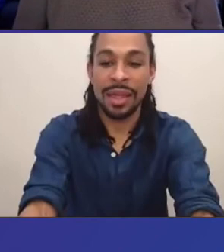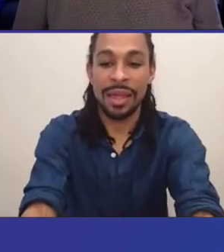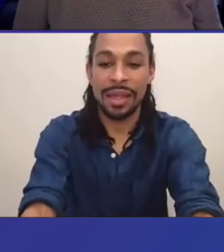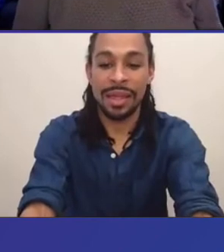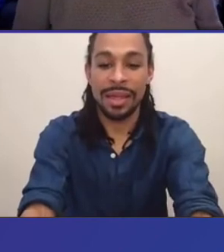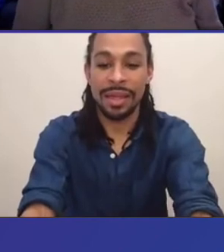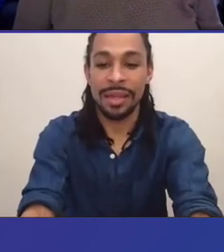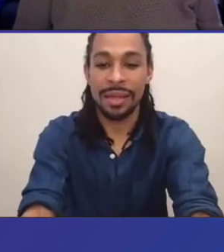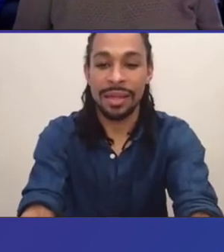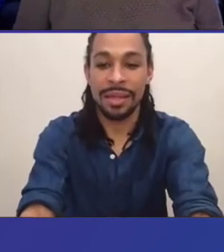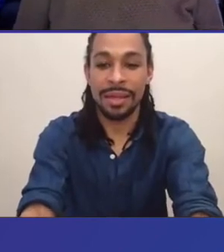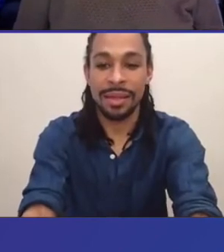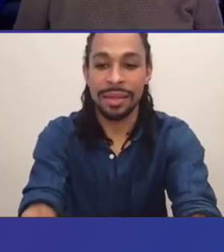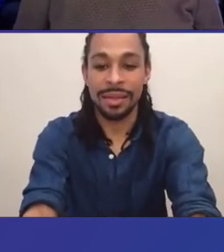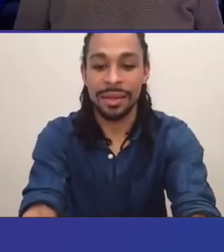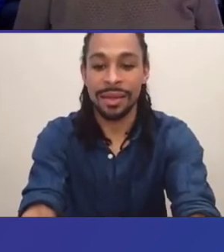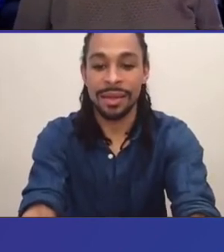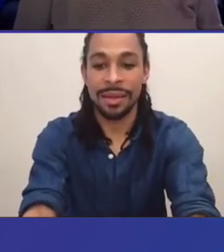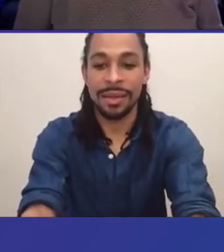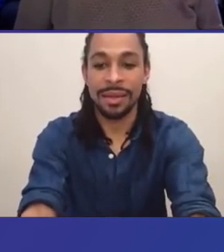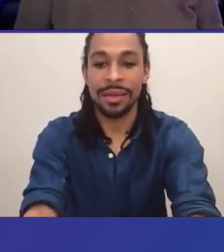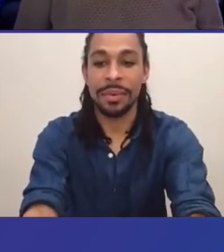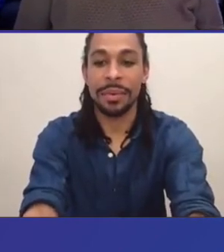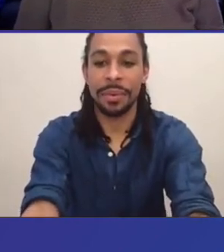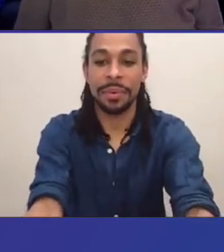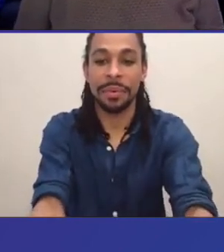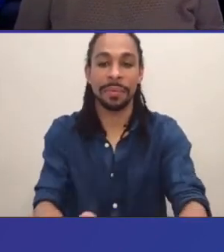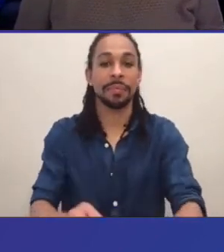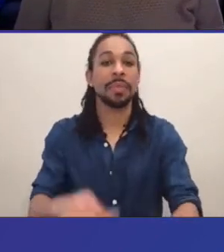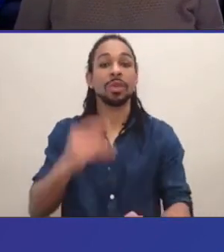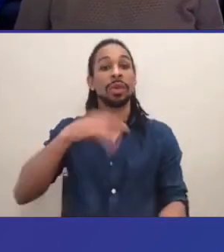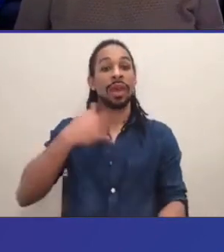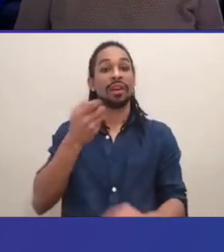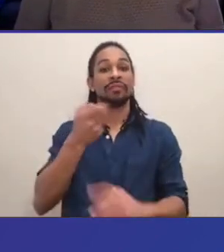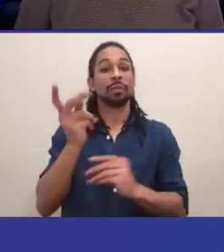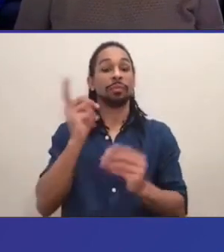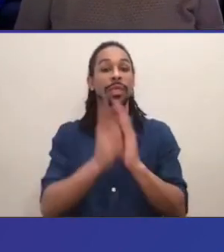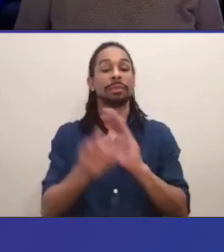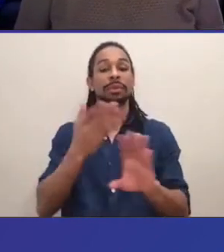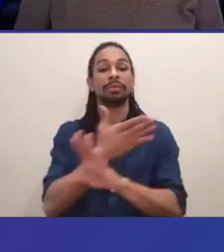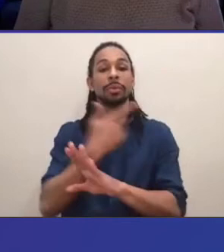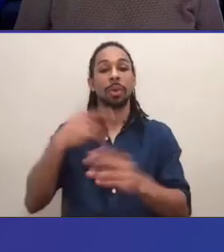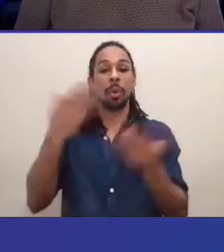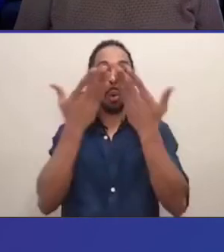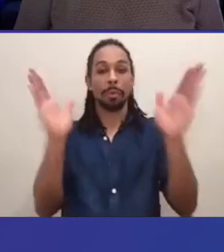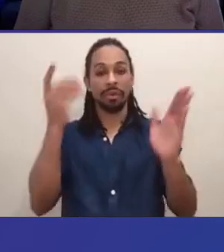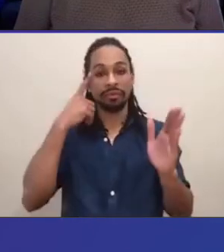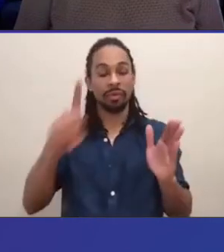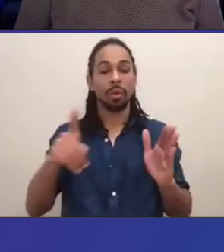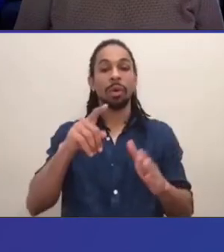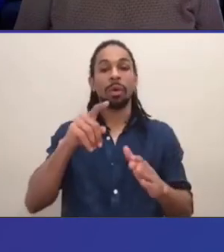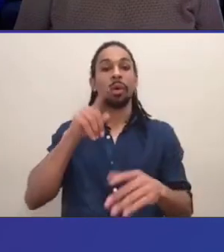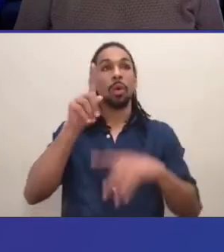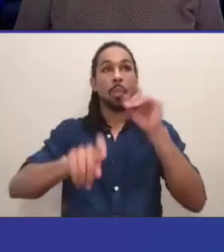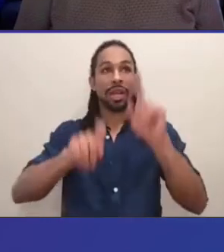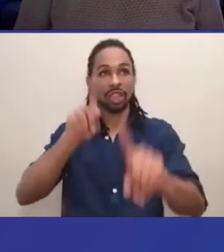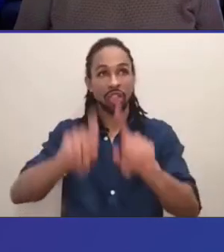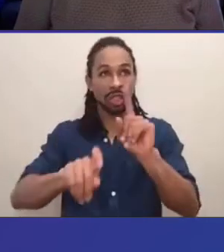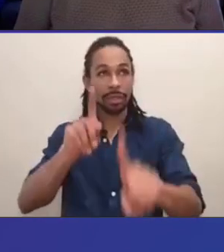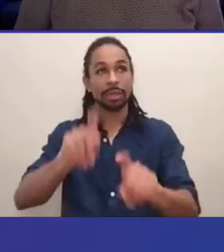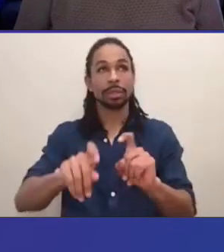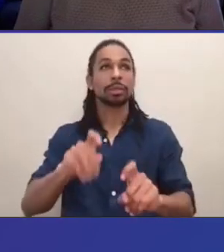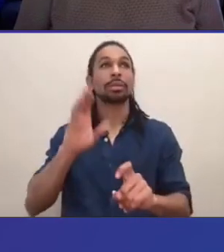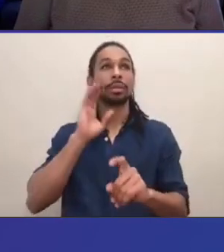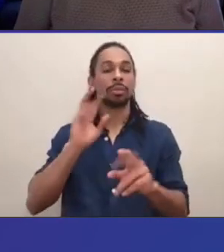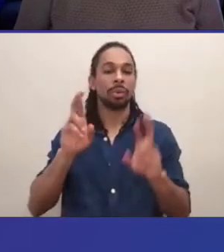okay. So first thing is that we have just a couple of minutes before we'll open up for some of the questions that hopefully will be